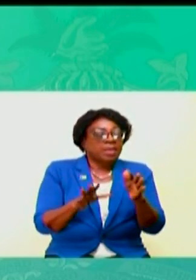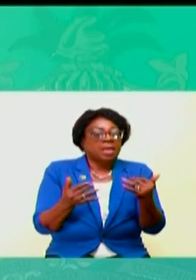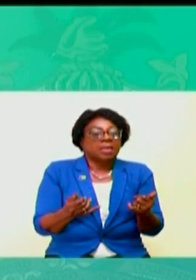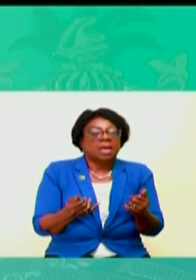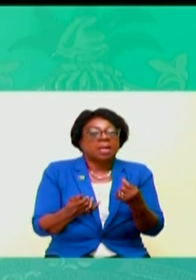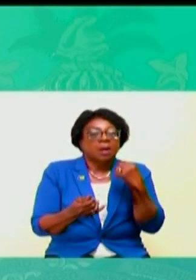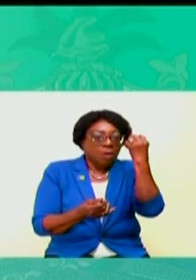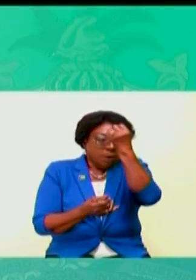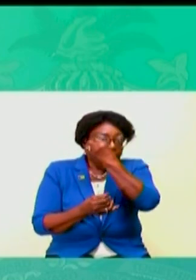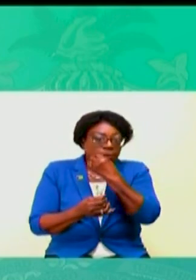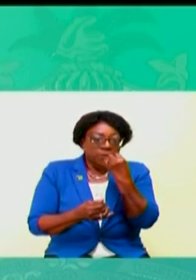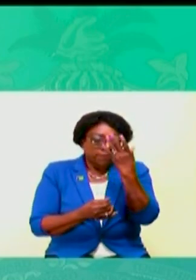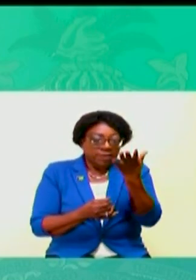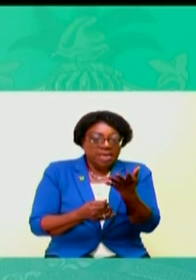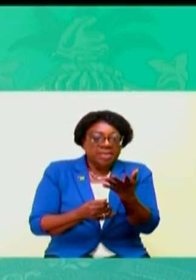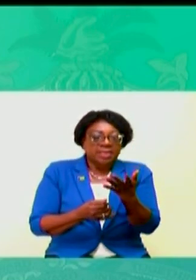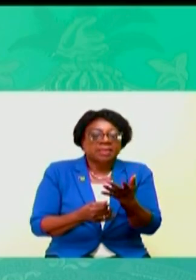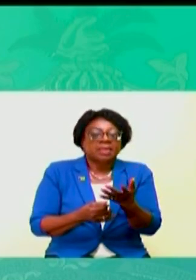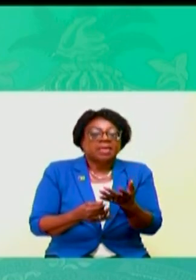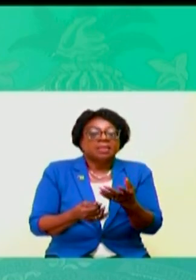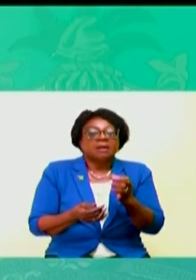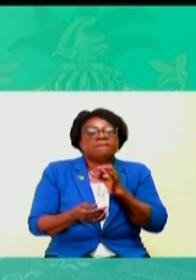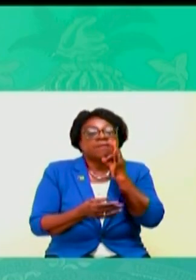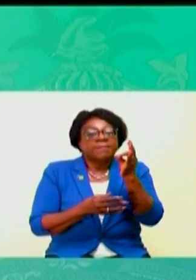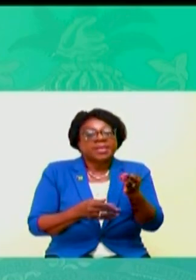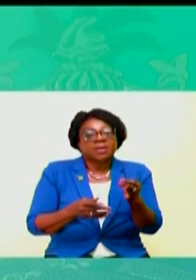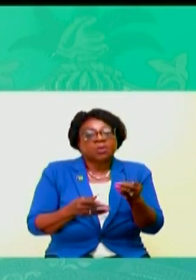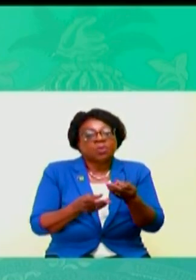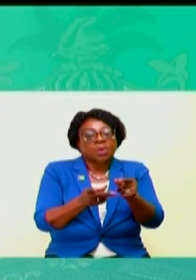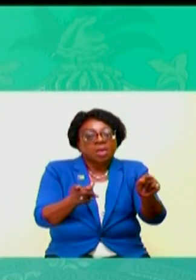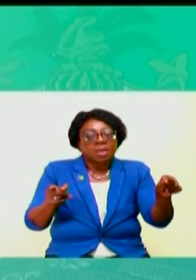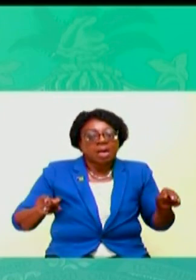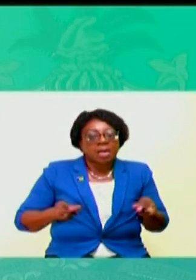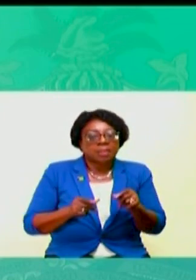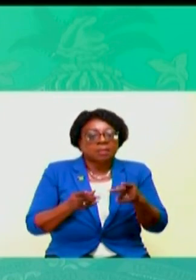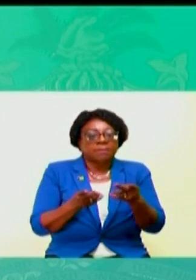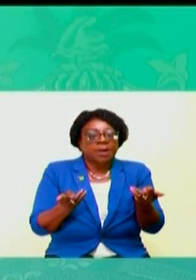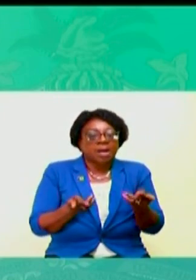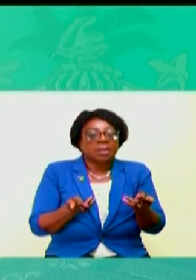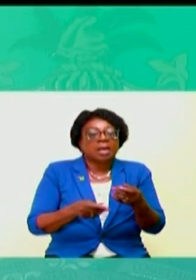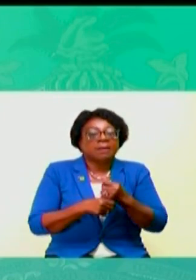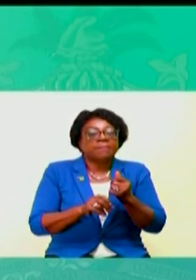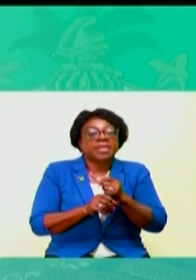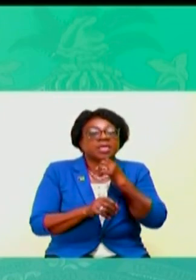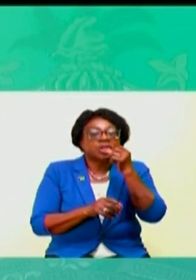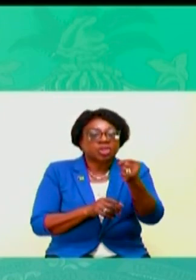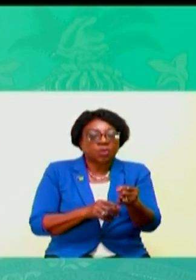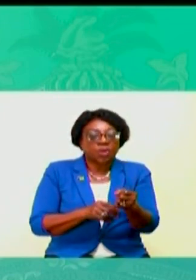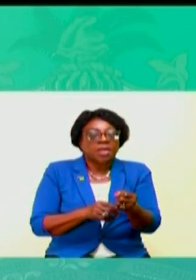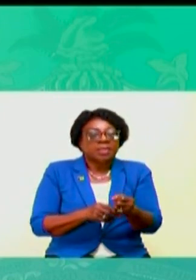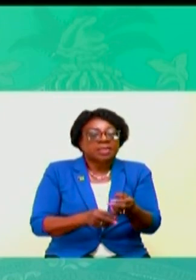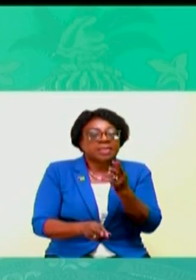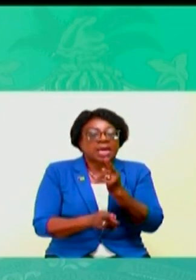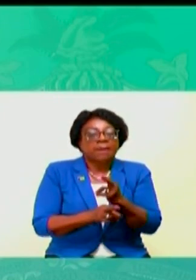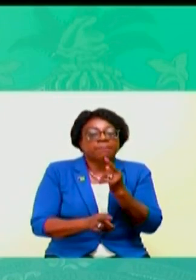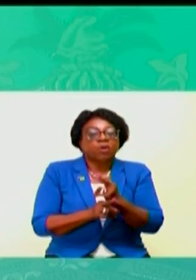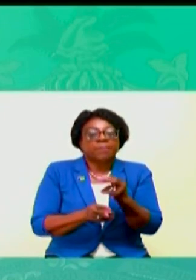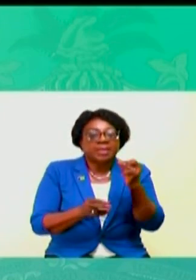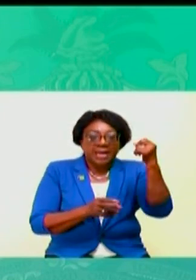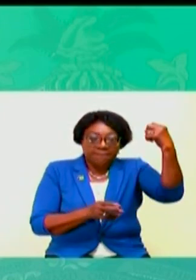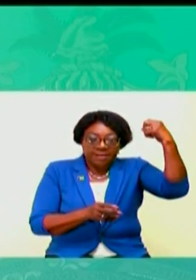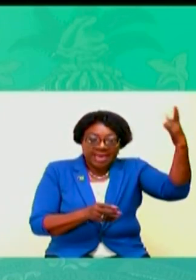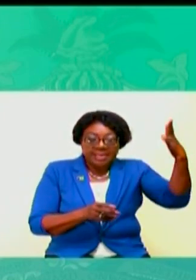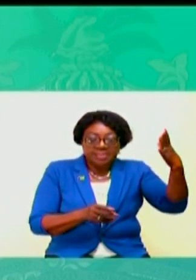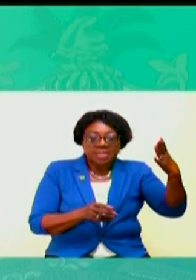the Flamingo Gardens Park. We have repaired our parks and ensured that they are properly lit to allow children and residents to